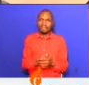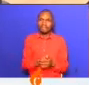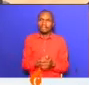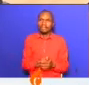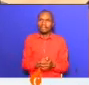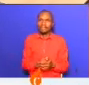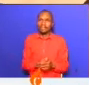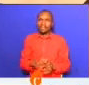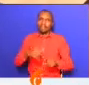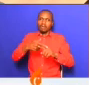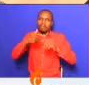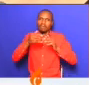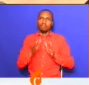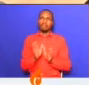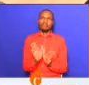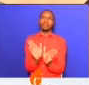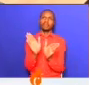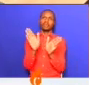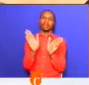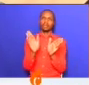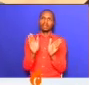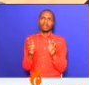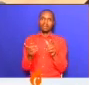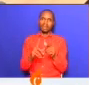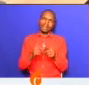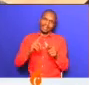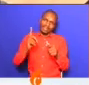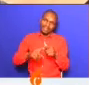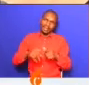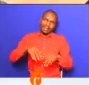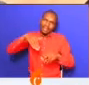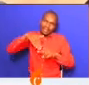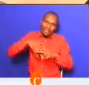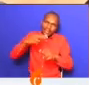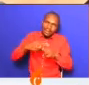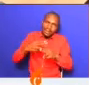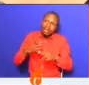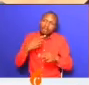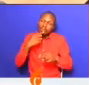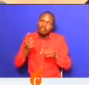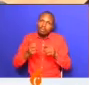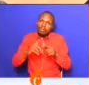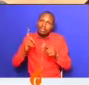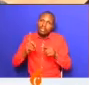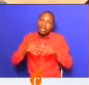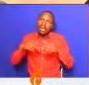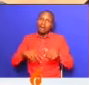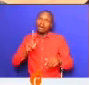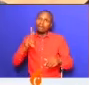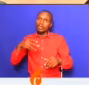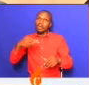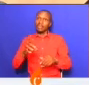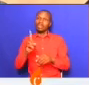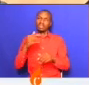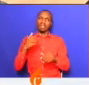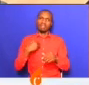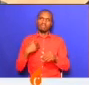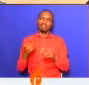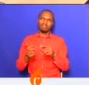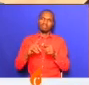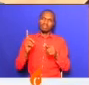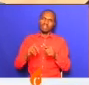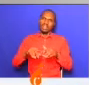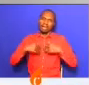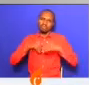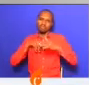from the public coffers. Then, in the name of saying you have a PhD, man, we have gone to